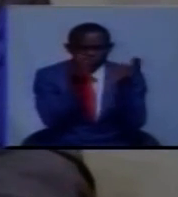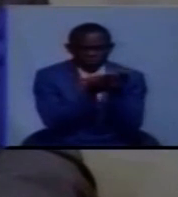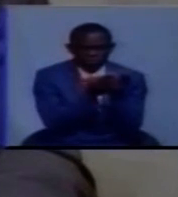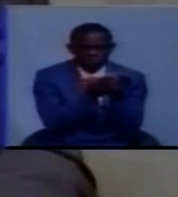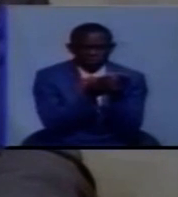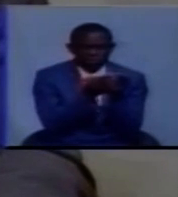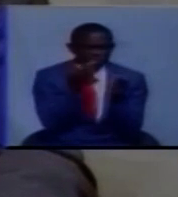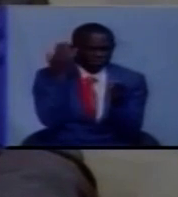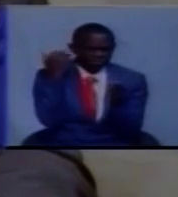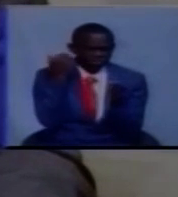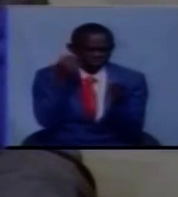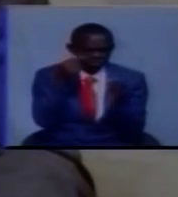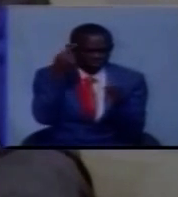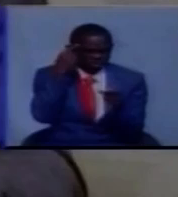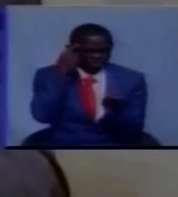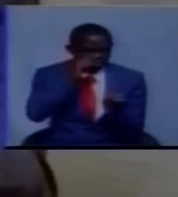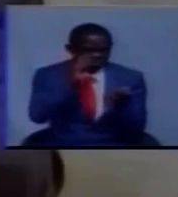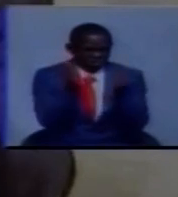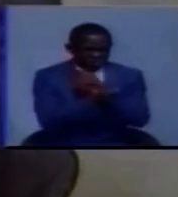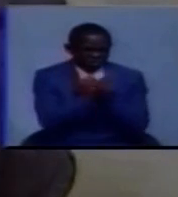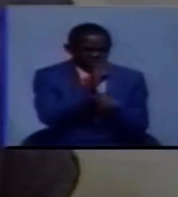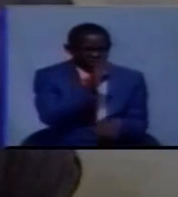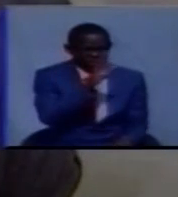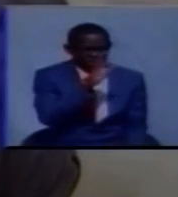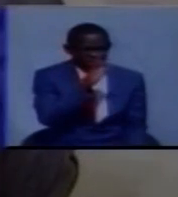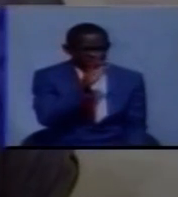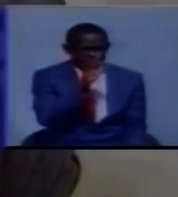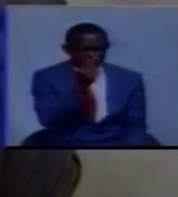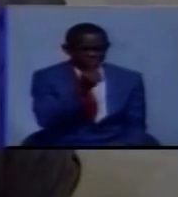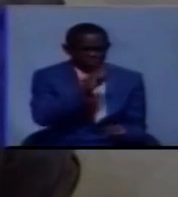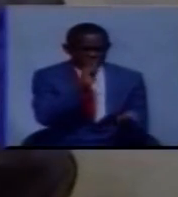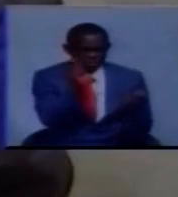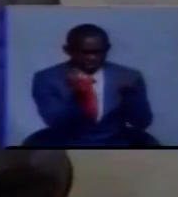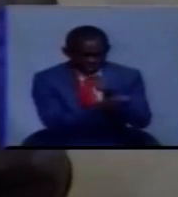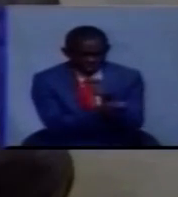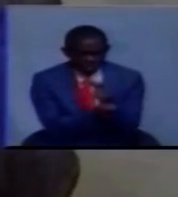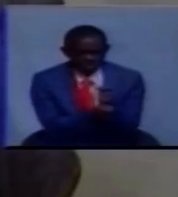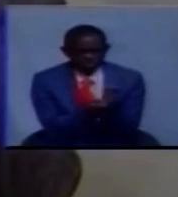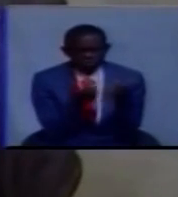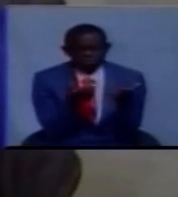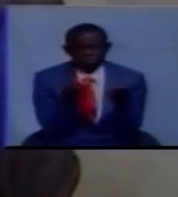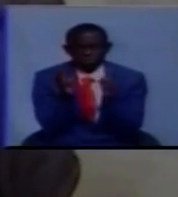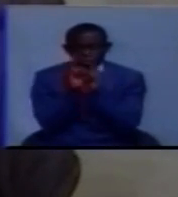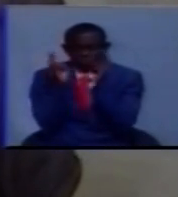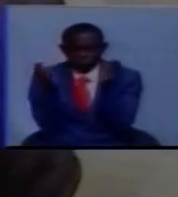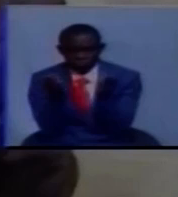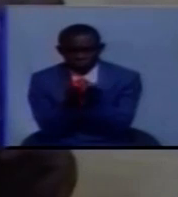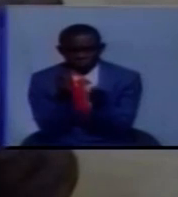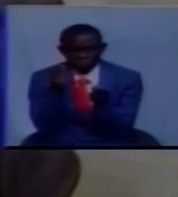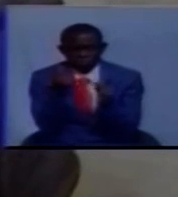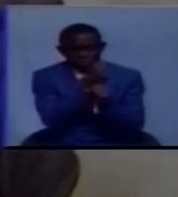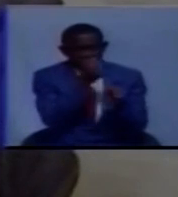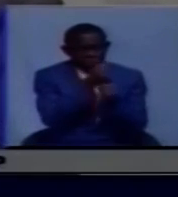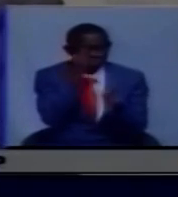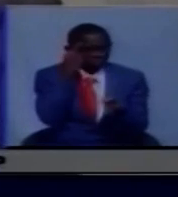the pretext of the freedom of association. But it is causing a headache. It is not good for the unions because in some cases they have become weak. It is not